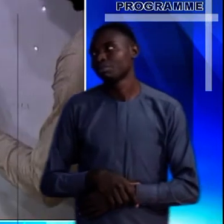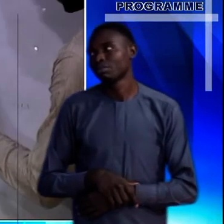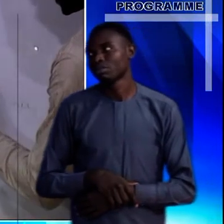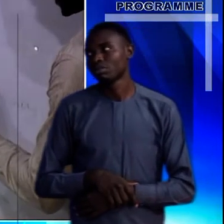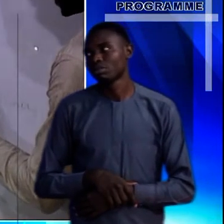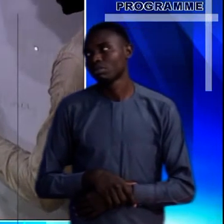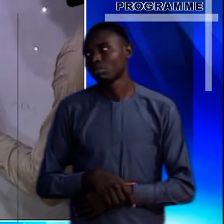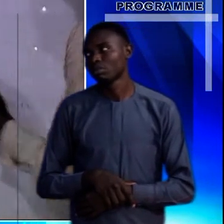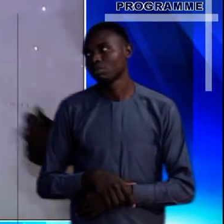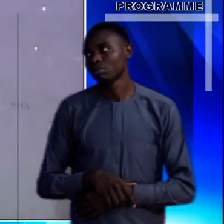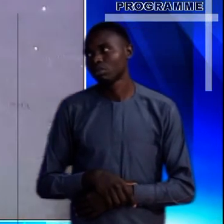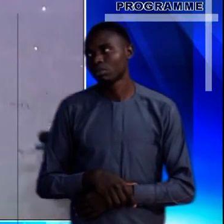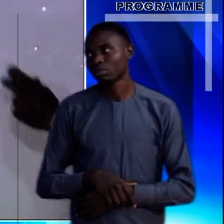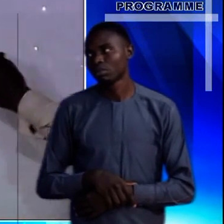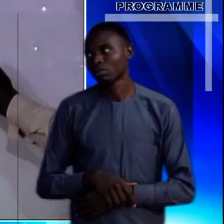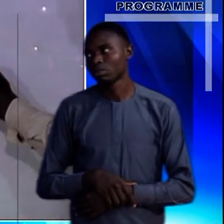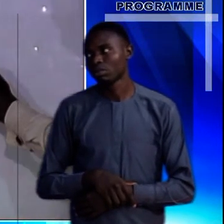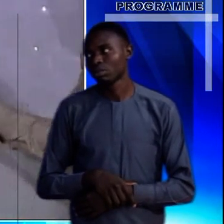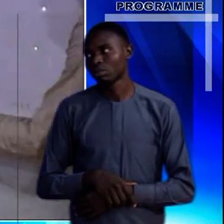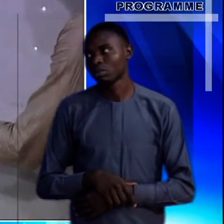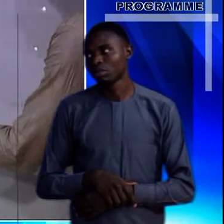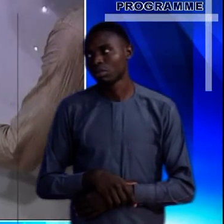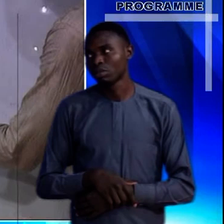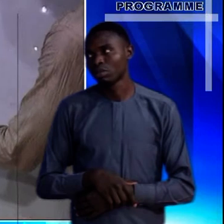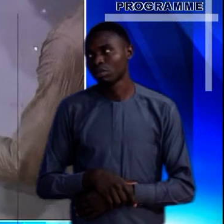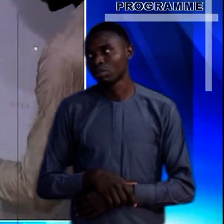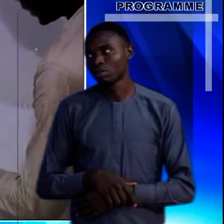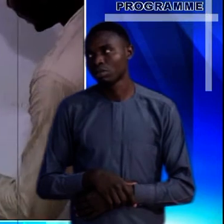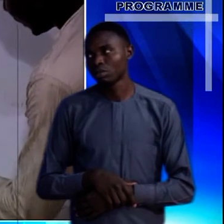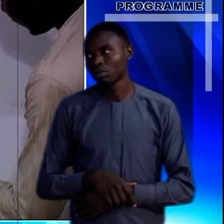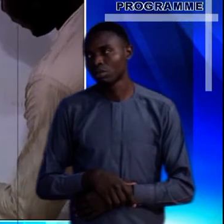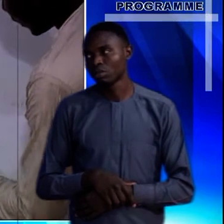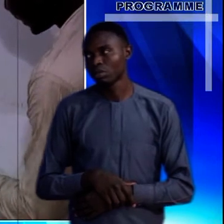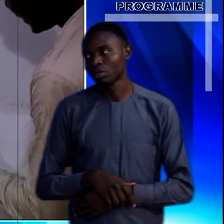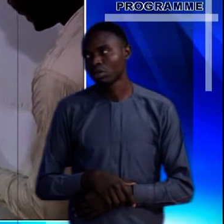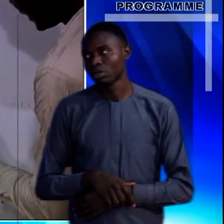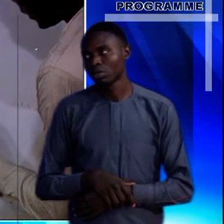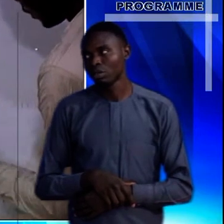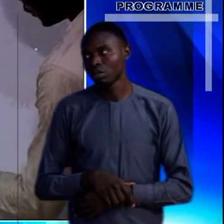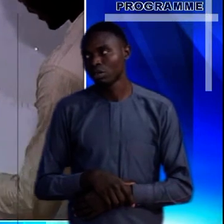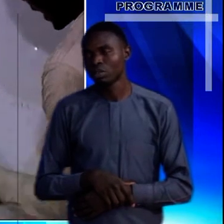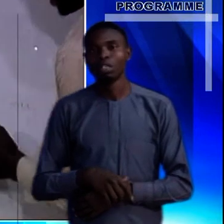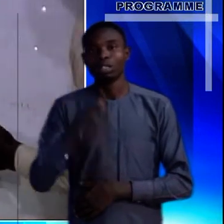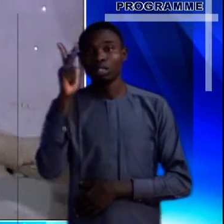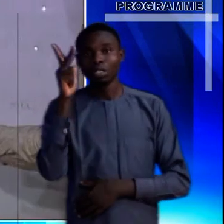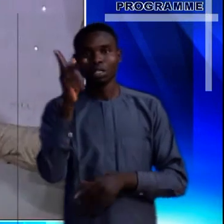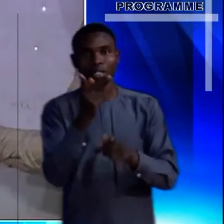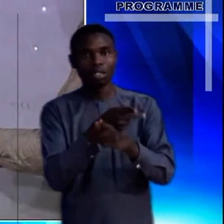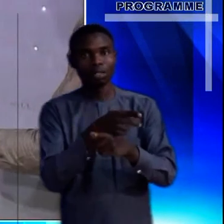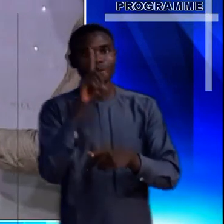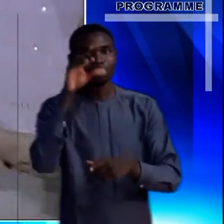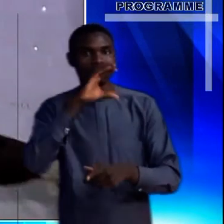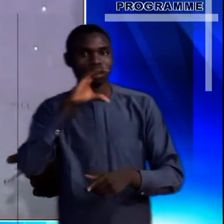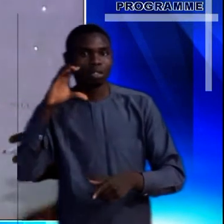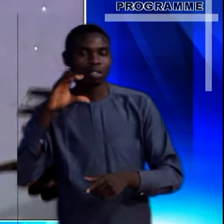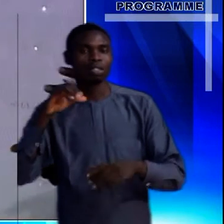We have 3 times. 3 times 100 give us 300.